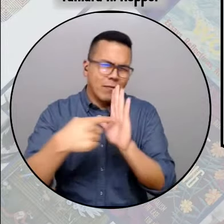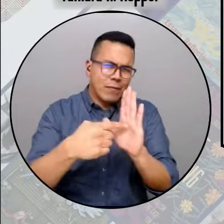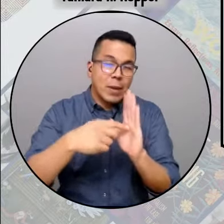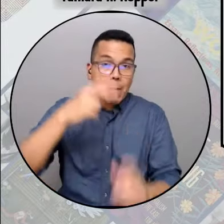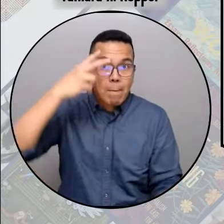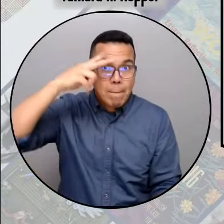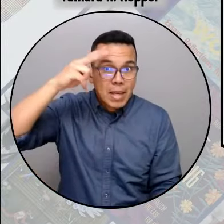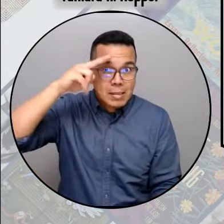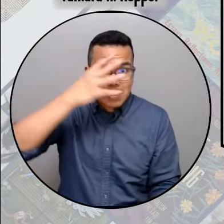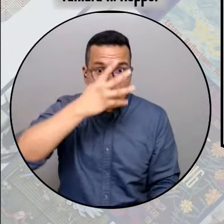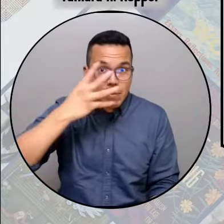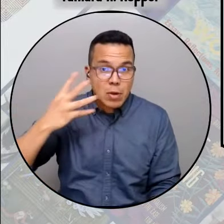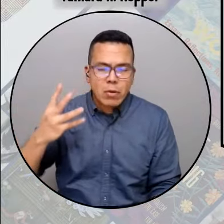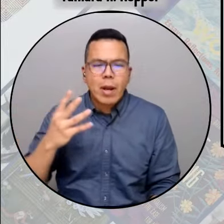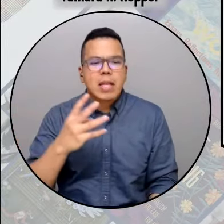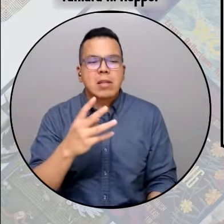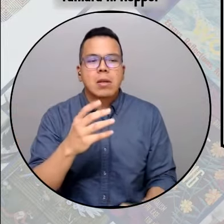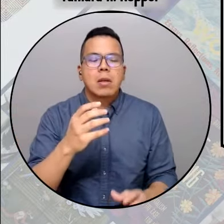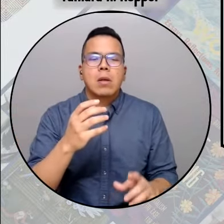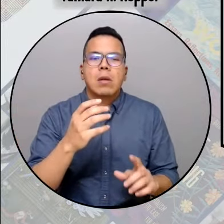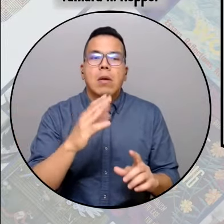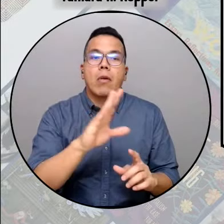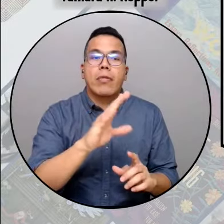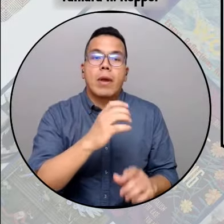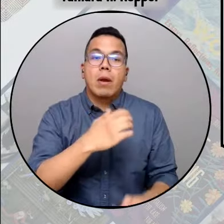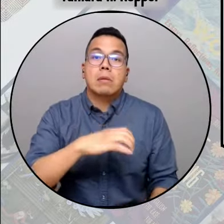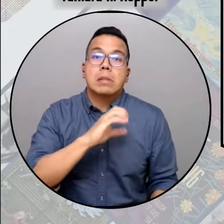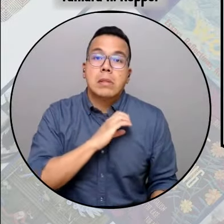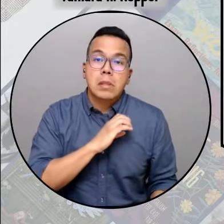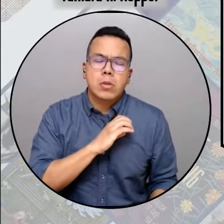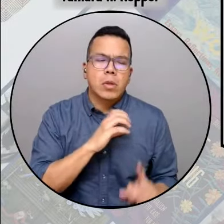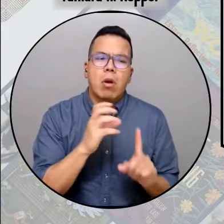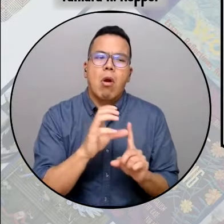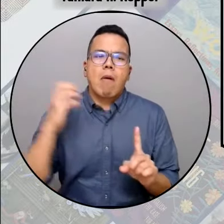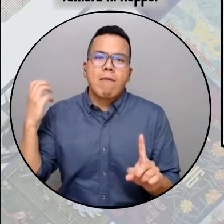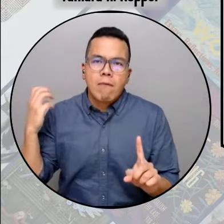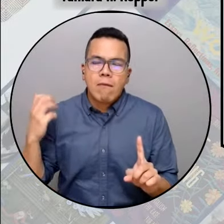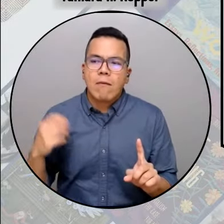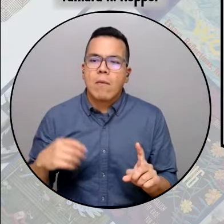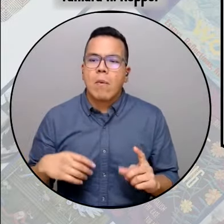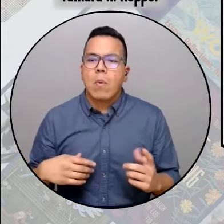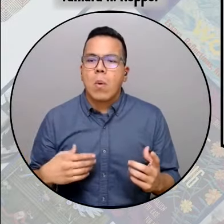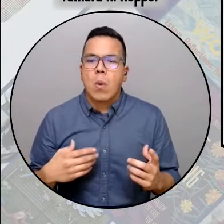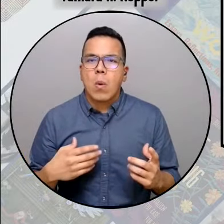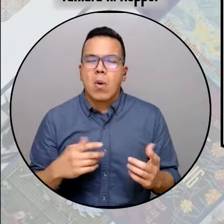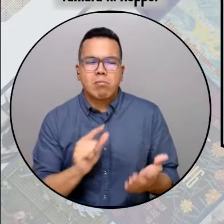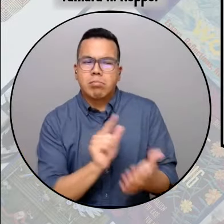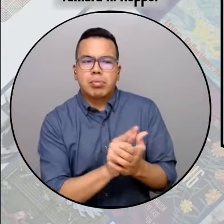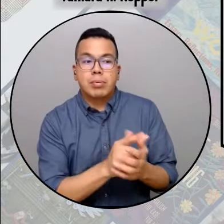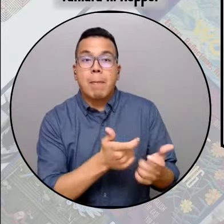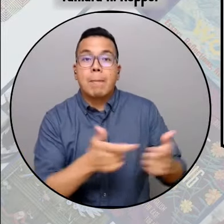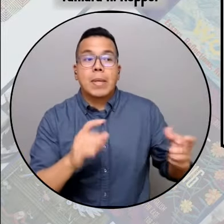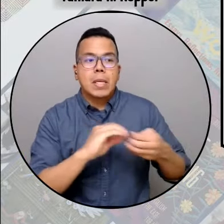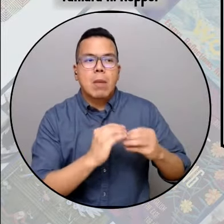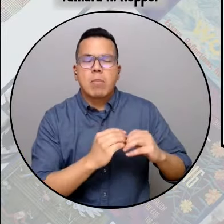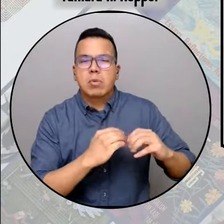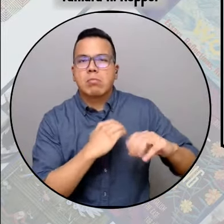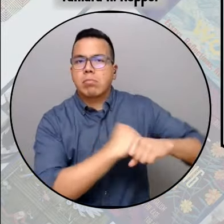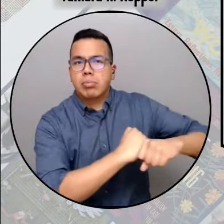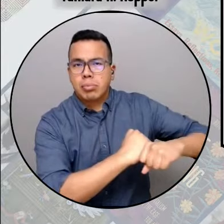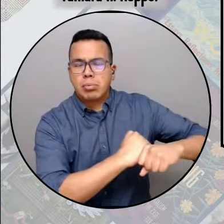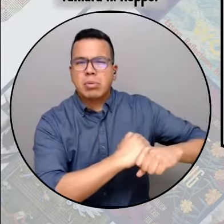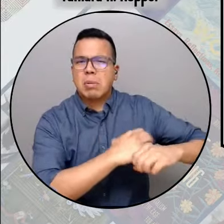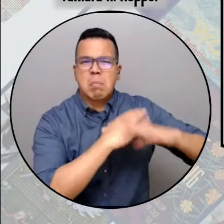being denaturalized or being expected to kind of leave in large numbers, right? And so there's also other